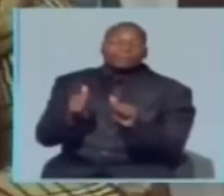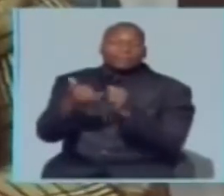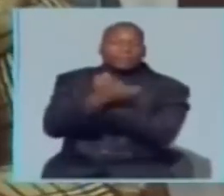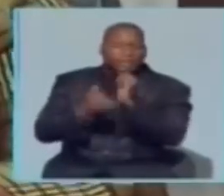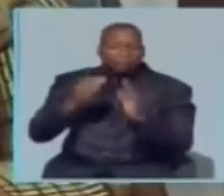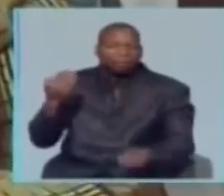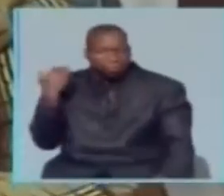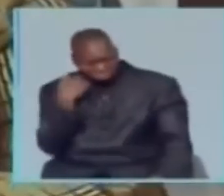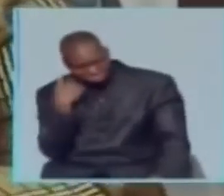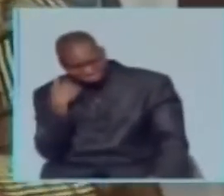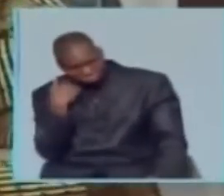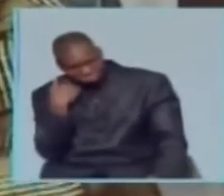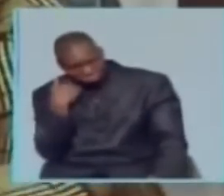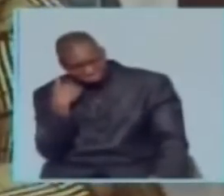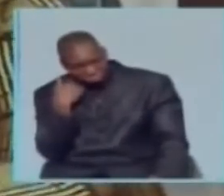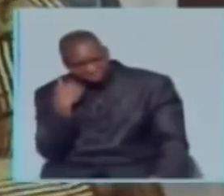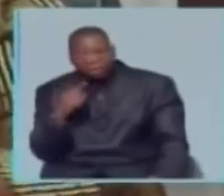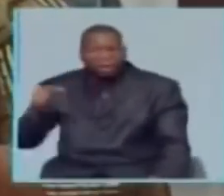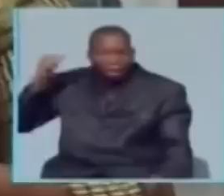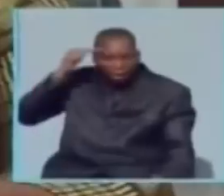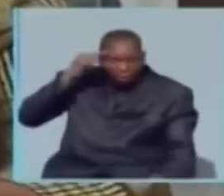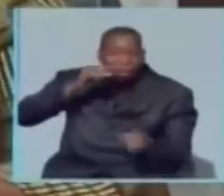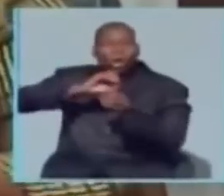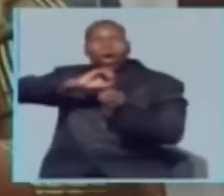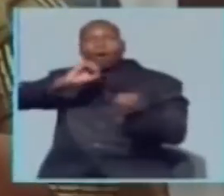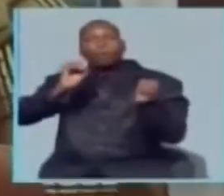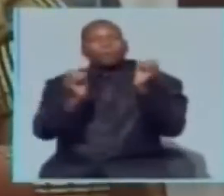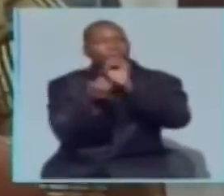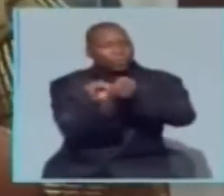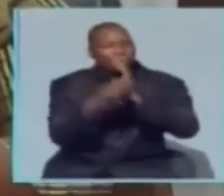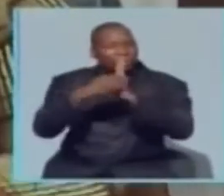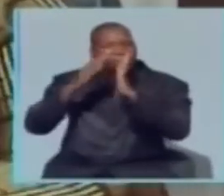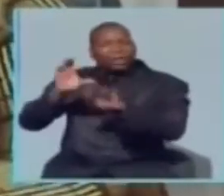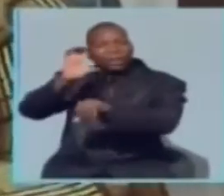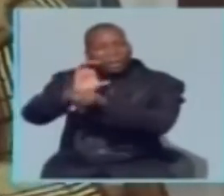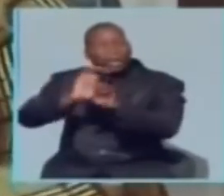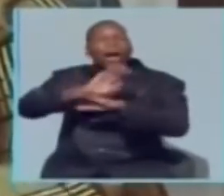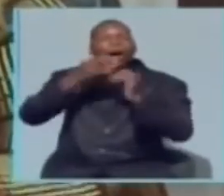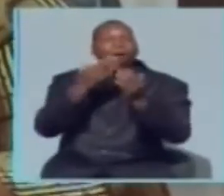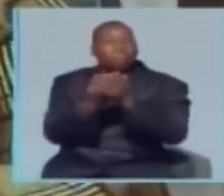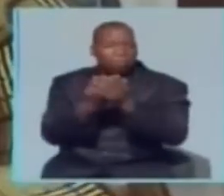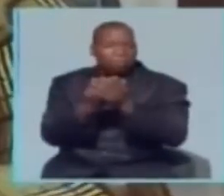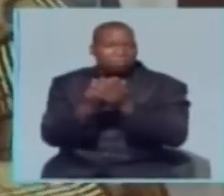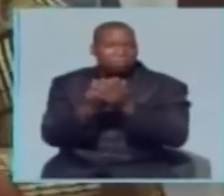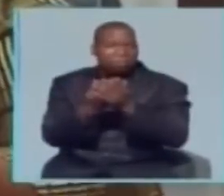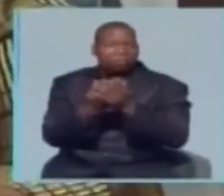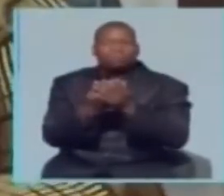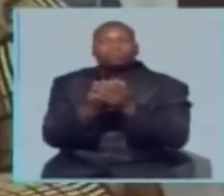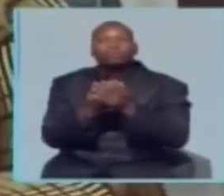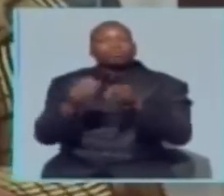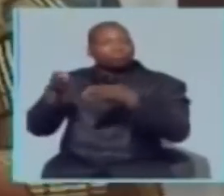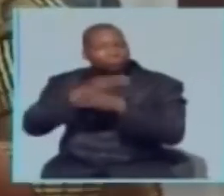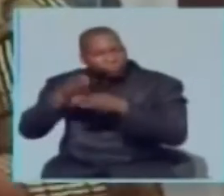just government, citizens, opposition leaders, the church, everybody in Zambia, businesses,